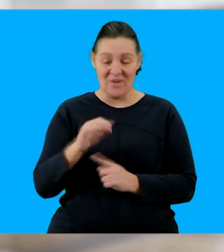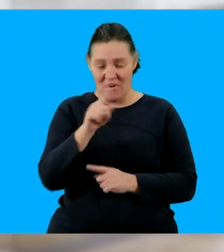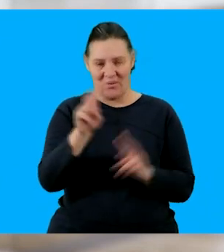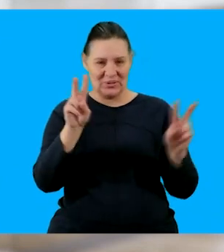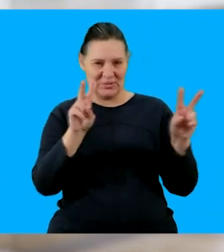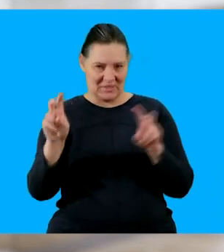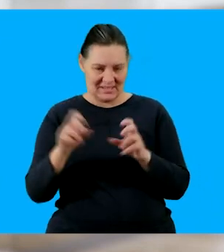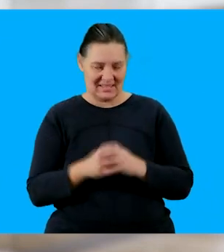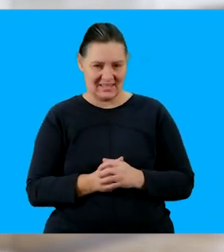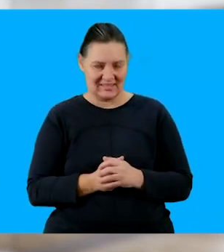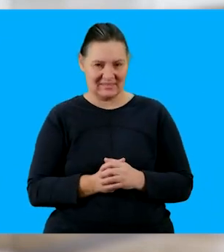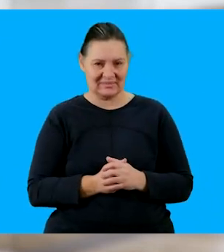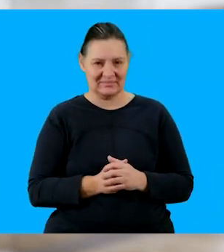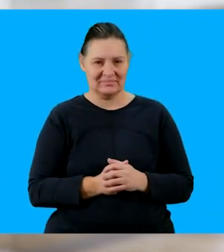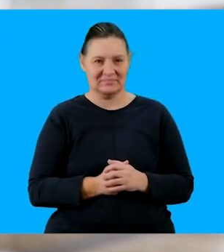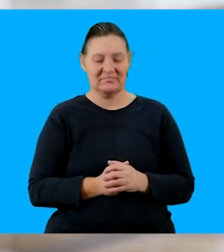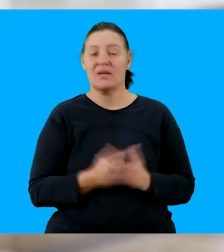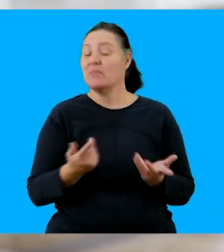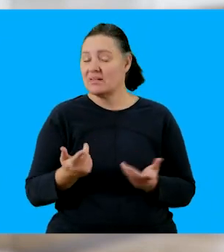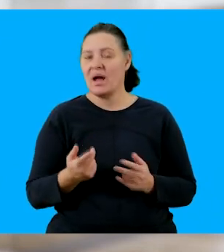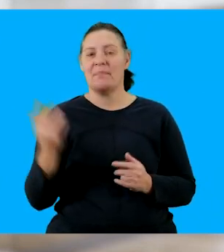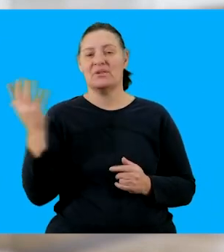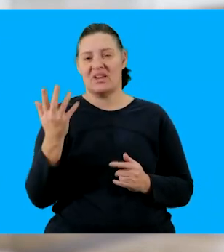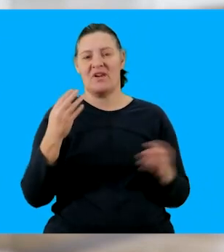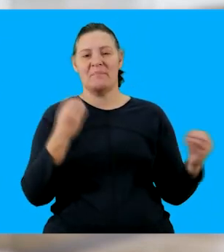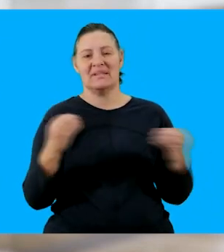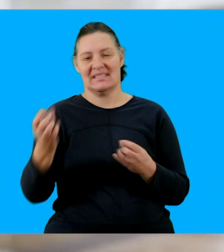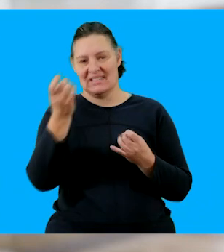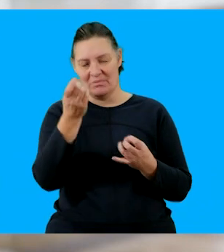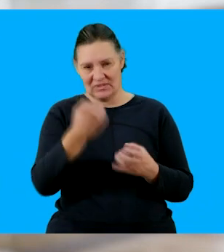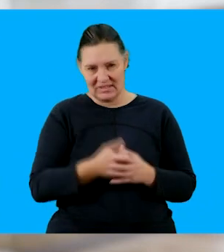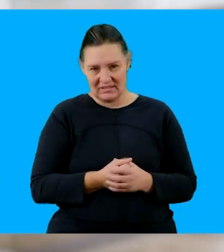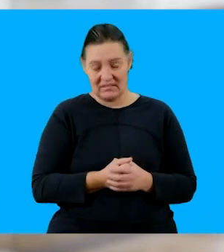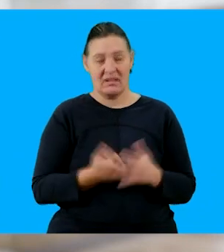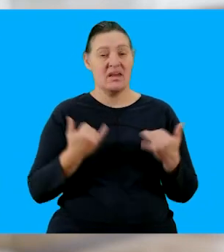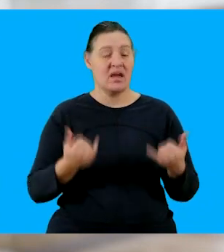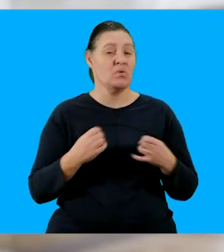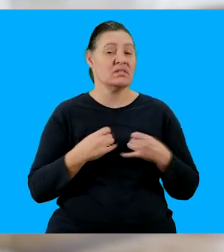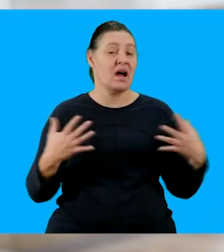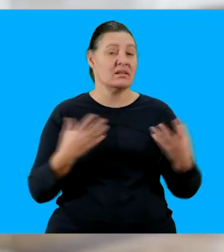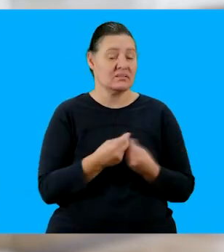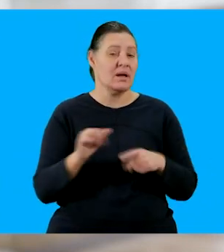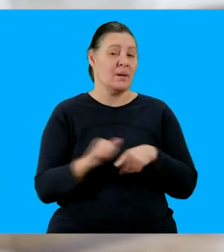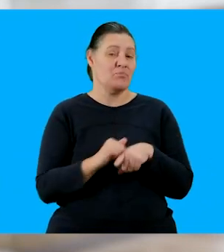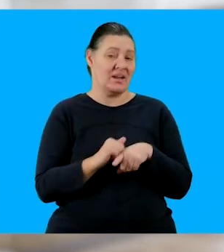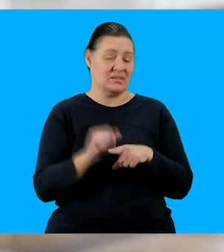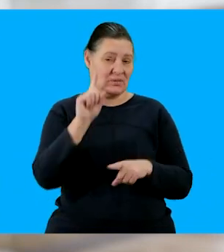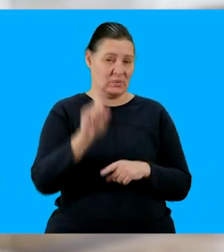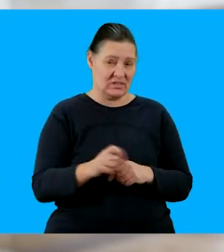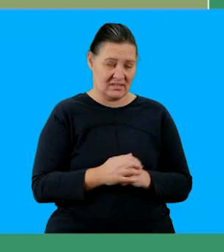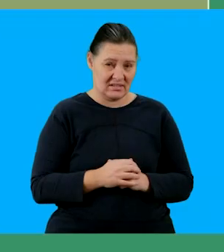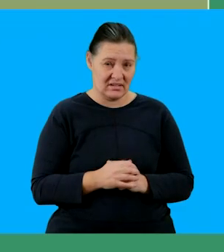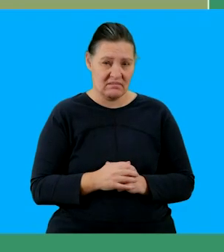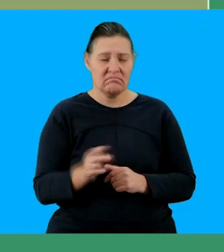questions for the topic that I've told you about, which is presentation of business information. Now let's start with our practice